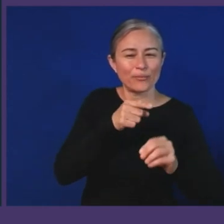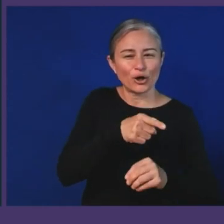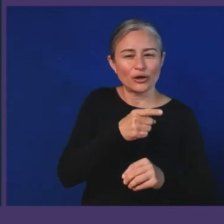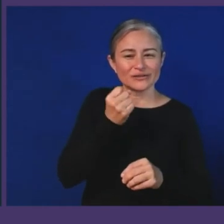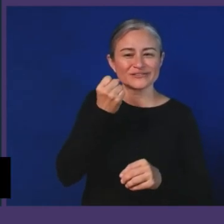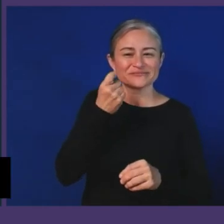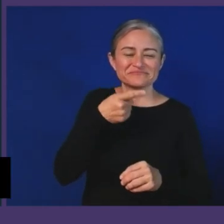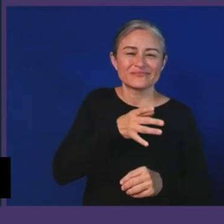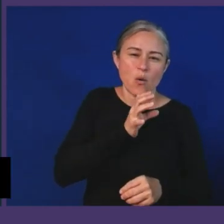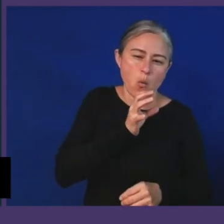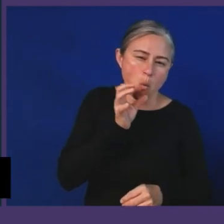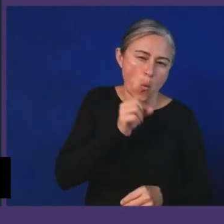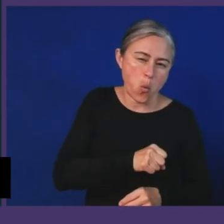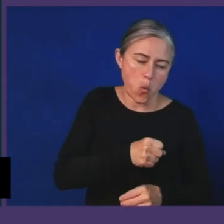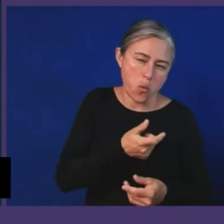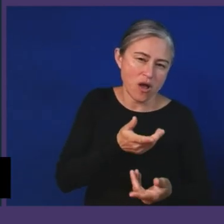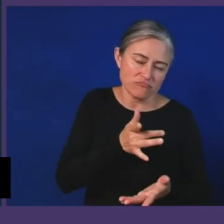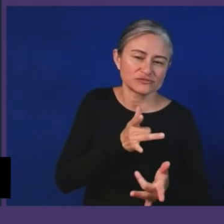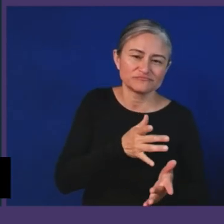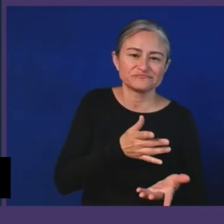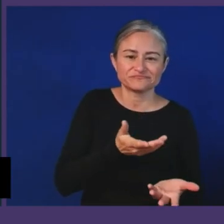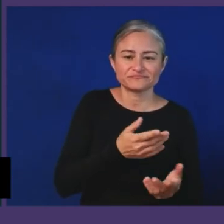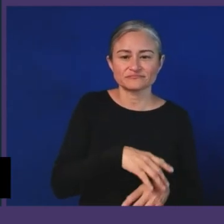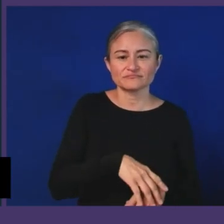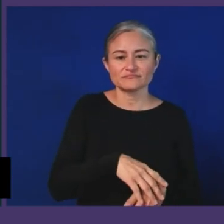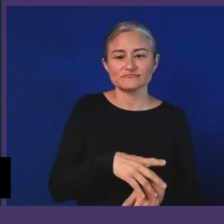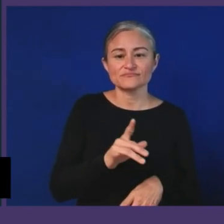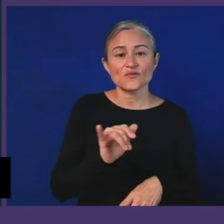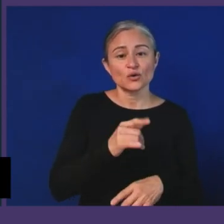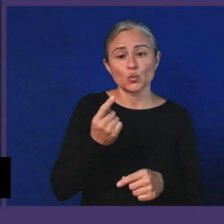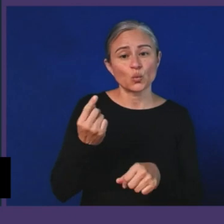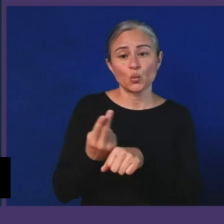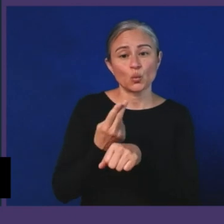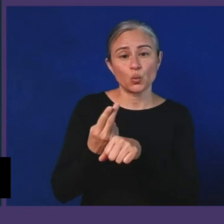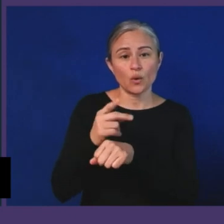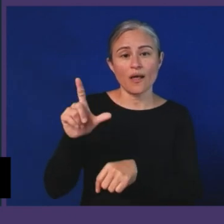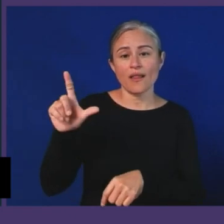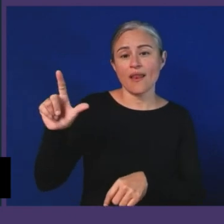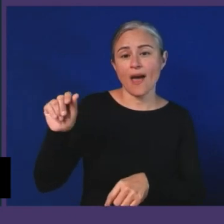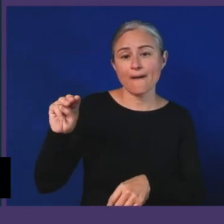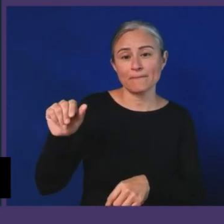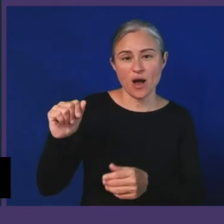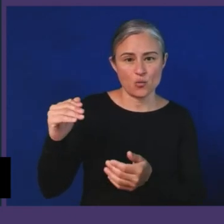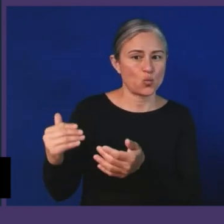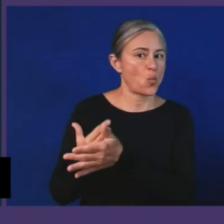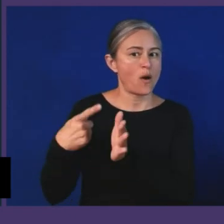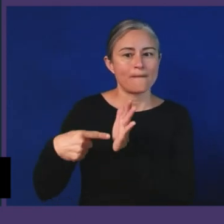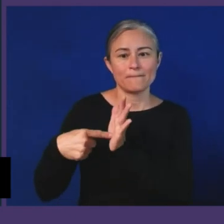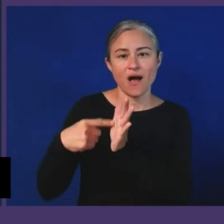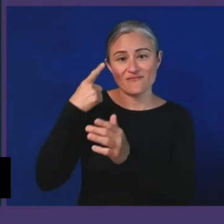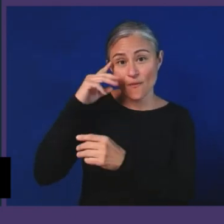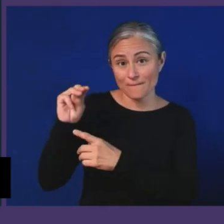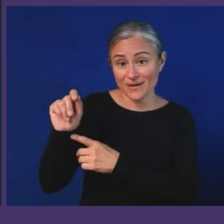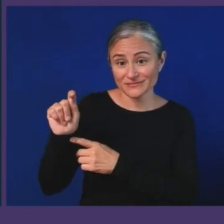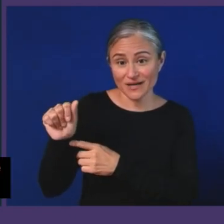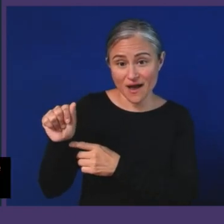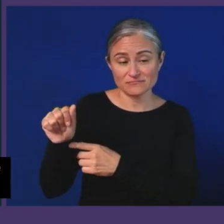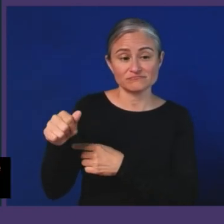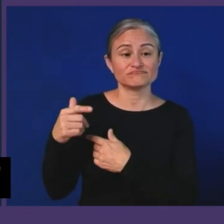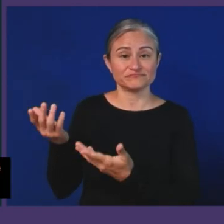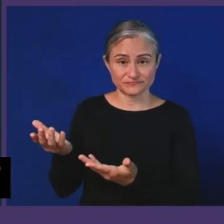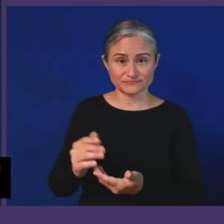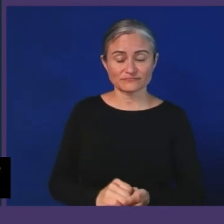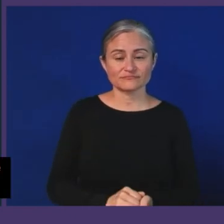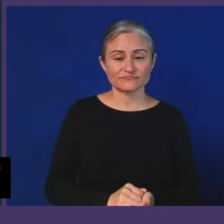Meta. So these are roughly the orders of magnitude that we're dealing with when we're doing pre-training. The vocabulary size is usually a couple 10,000